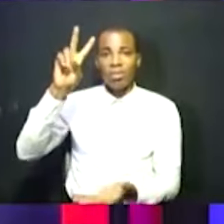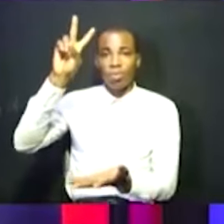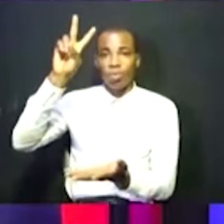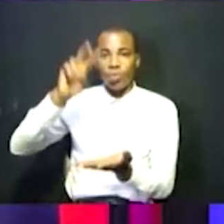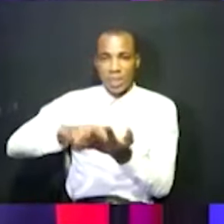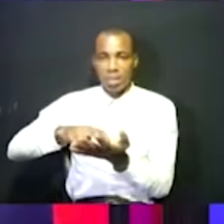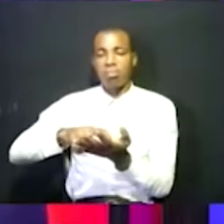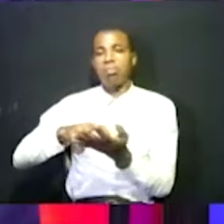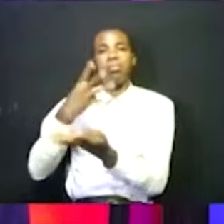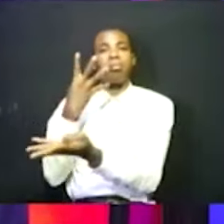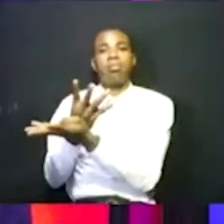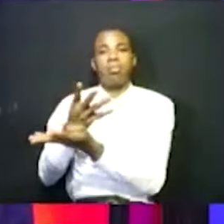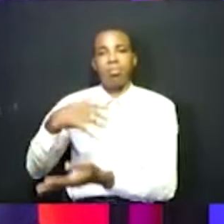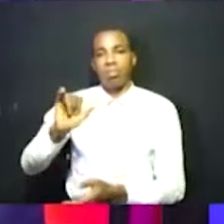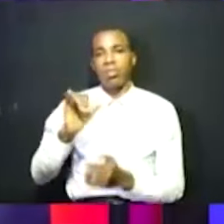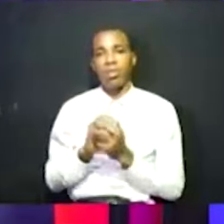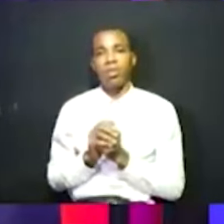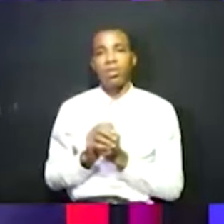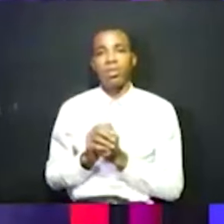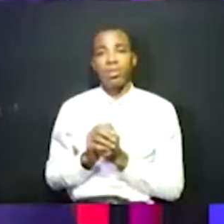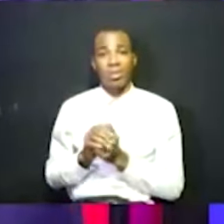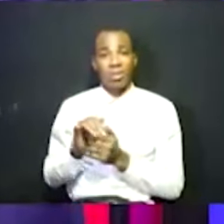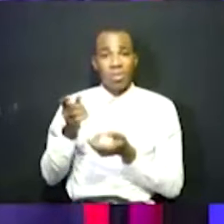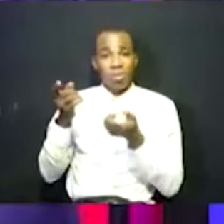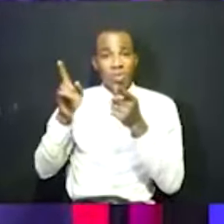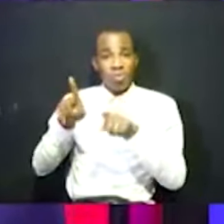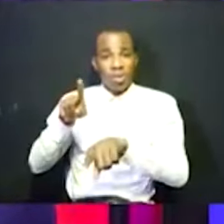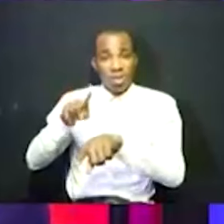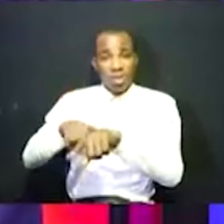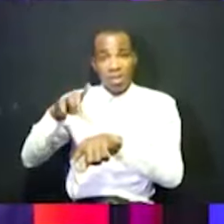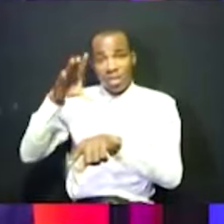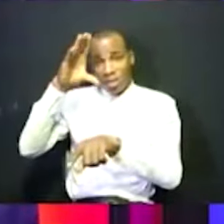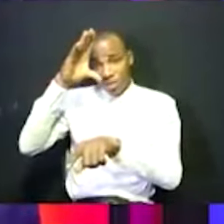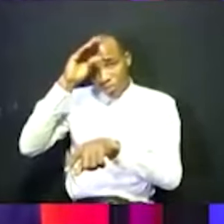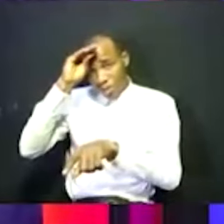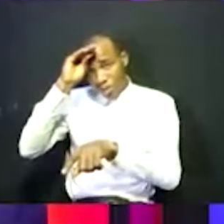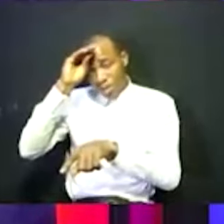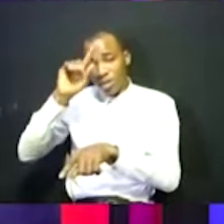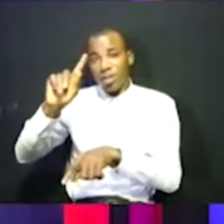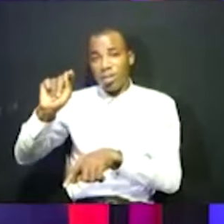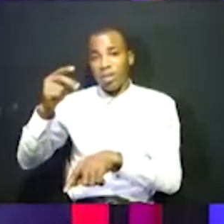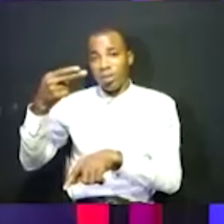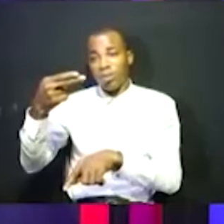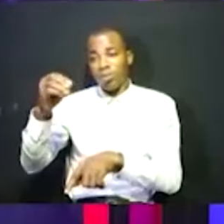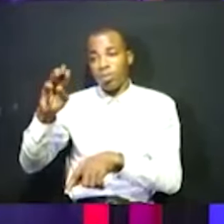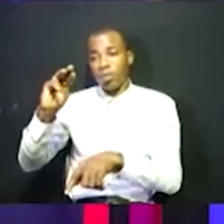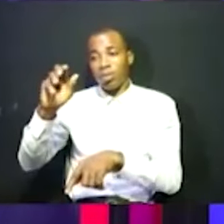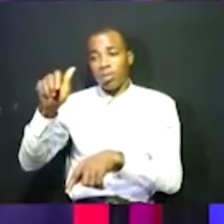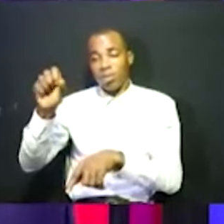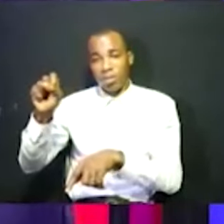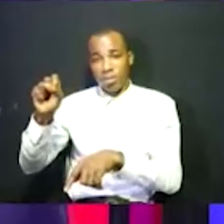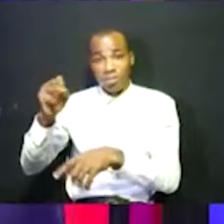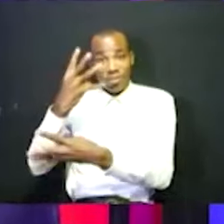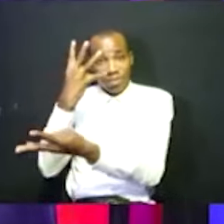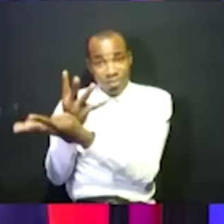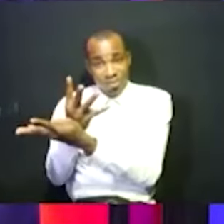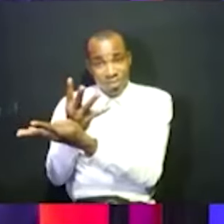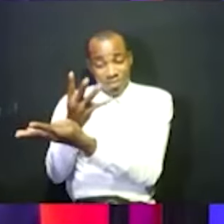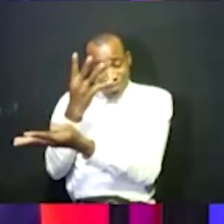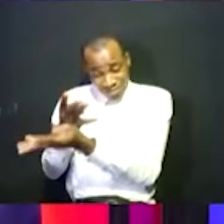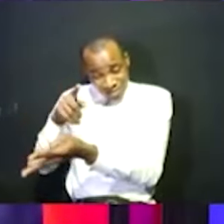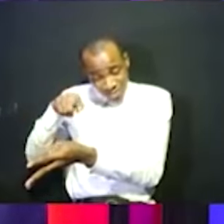and Fimpim, you know. Thomas was just 20 years when he was incarcerated. Tatome. But didn't go to a fiasco and where